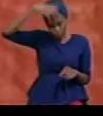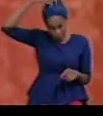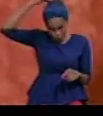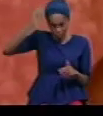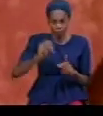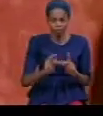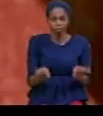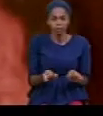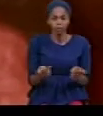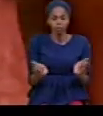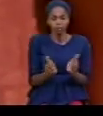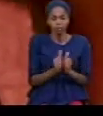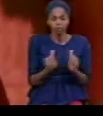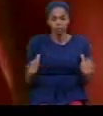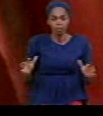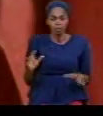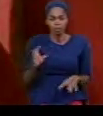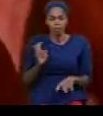Kneel and say after me.